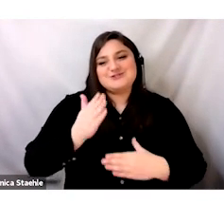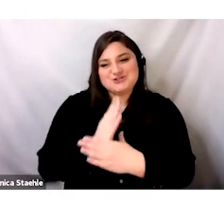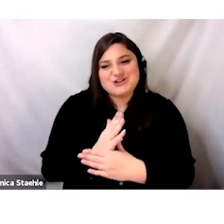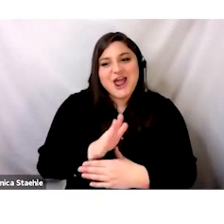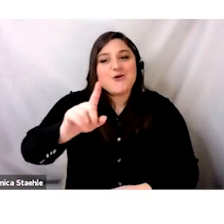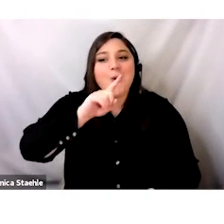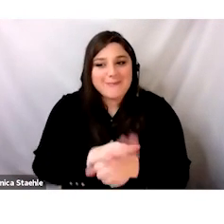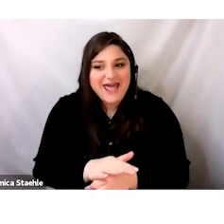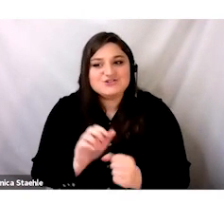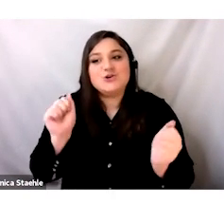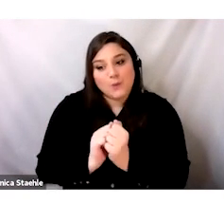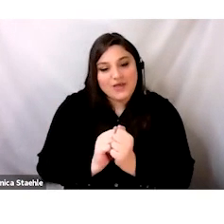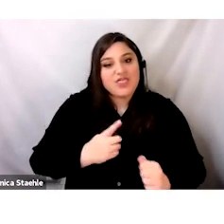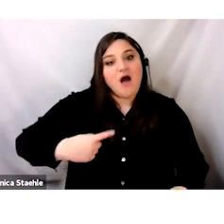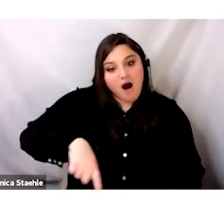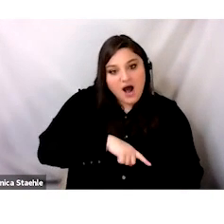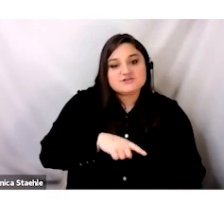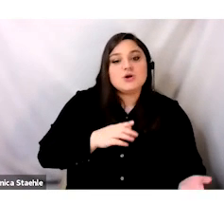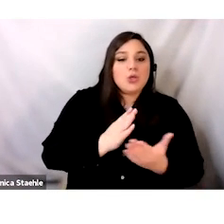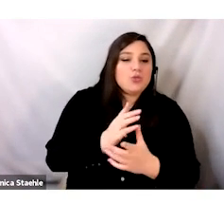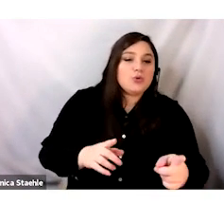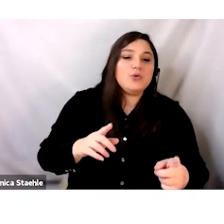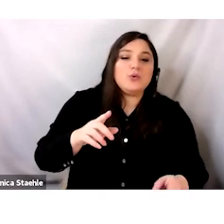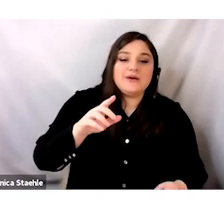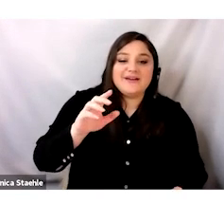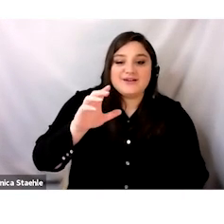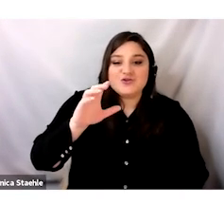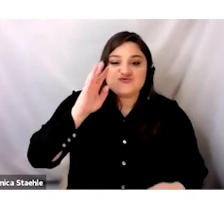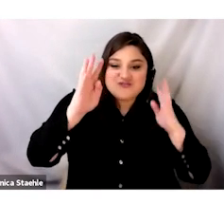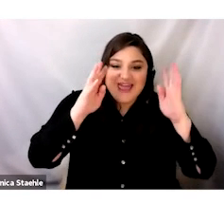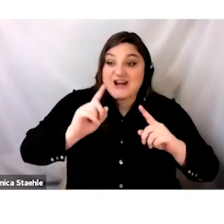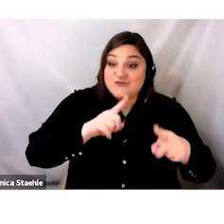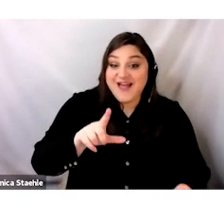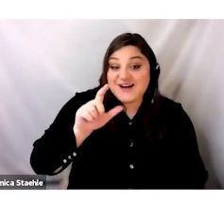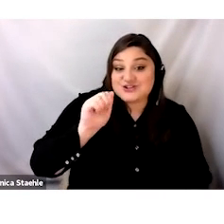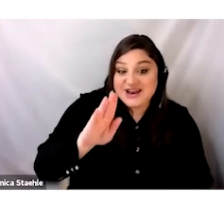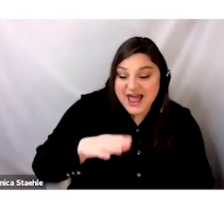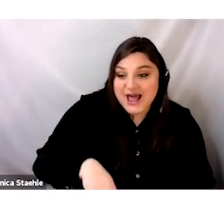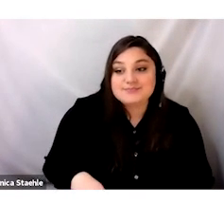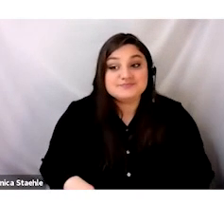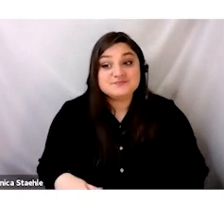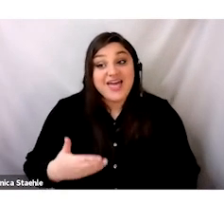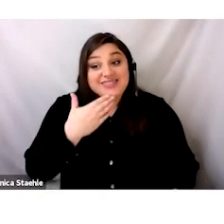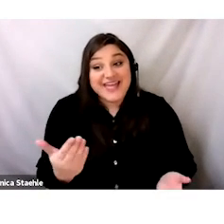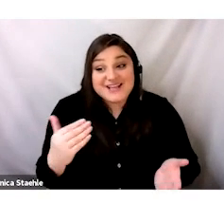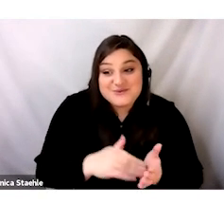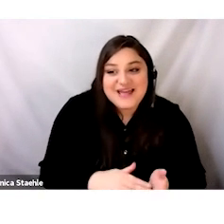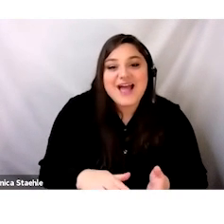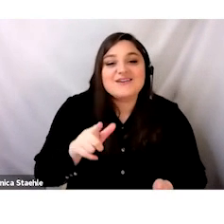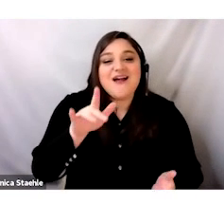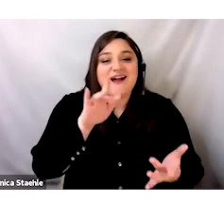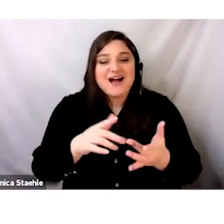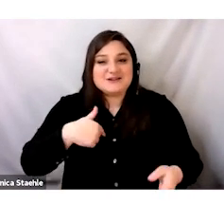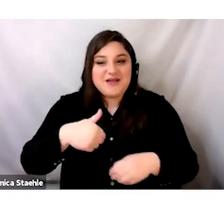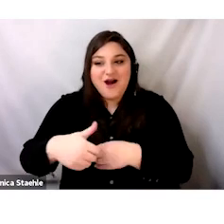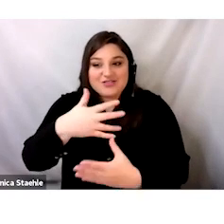pledge, and always happy to see how people are doing this work. So thank you again. You can connect with me here. And I see